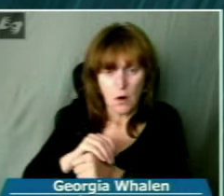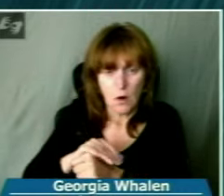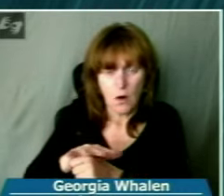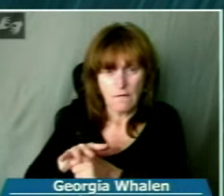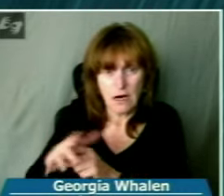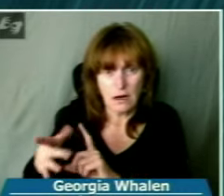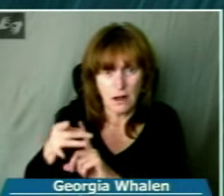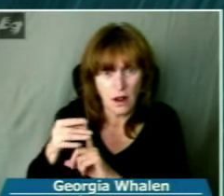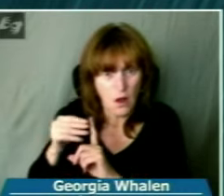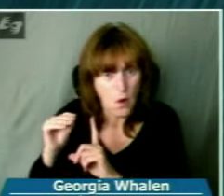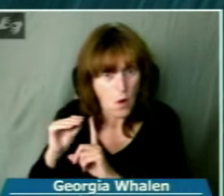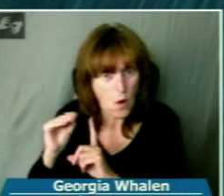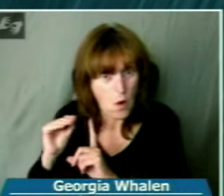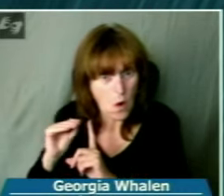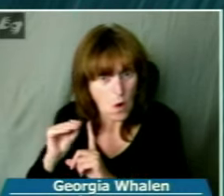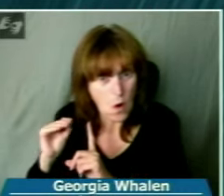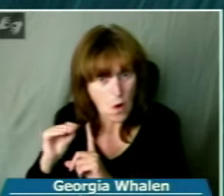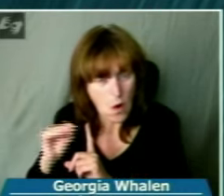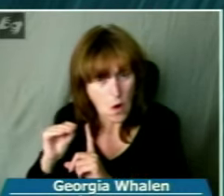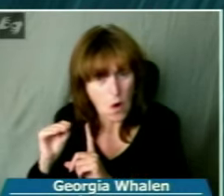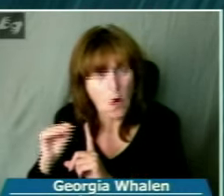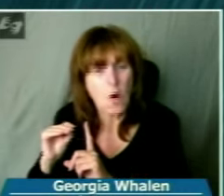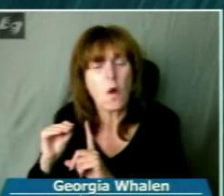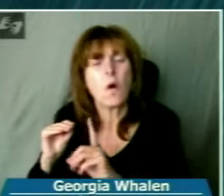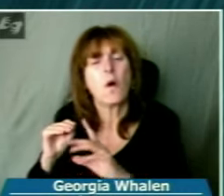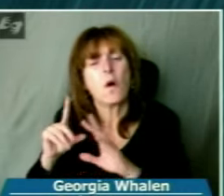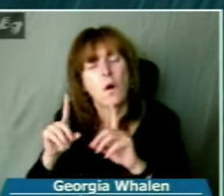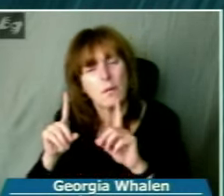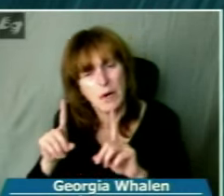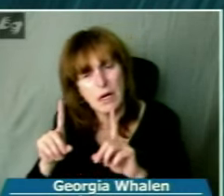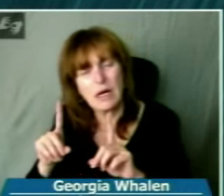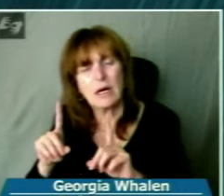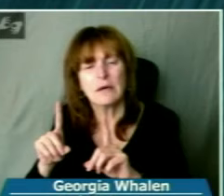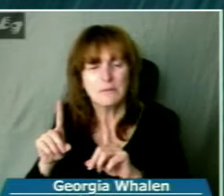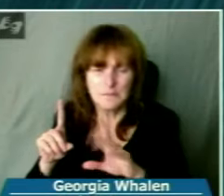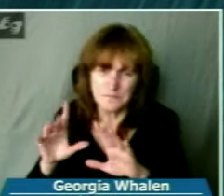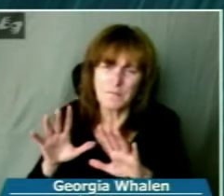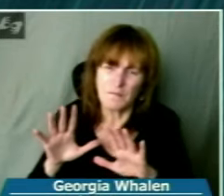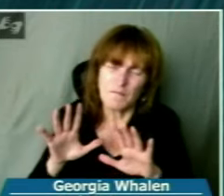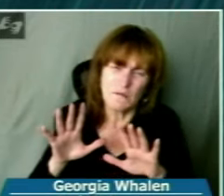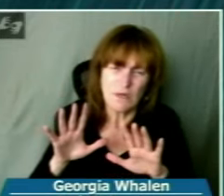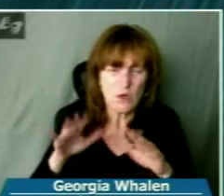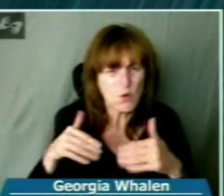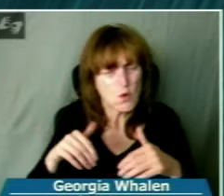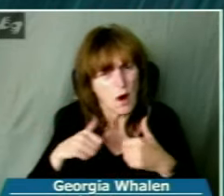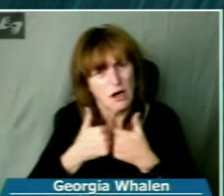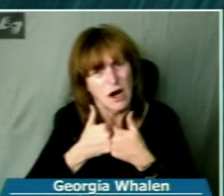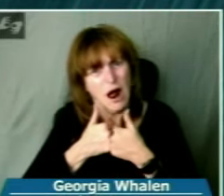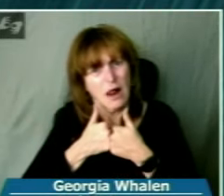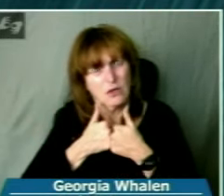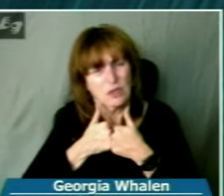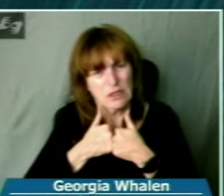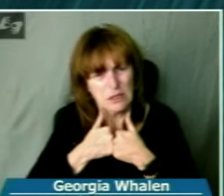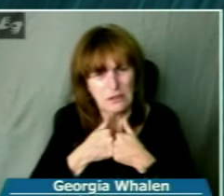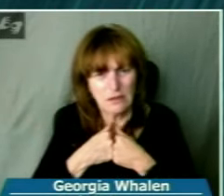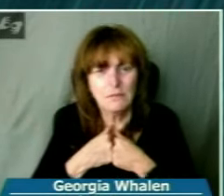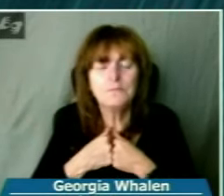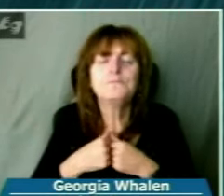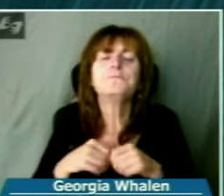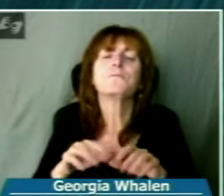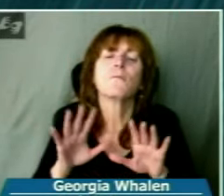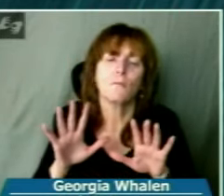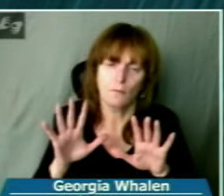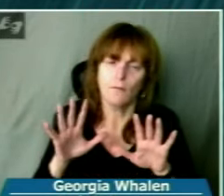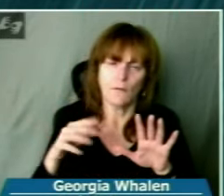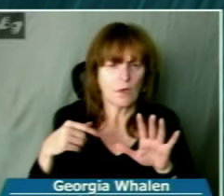time, she finds herself not necessarily safe from her partner. I think the other part of it is that we know